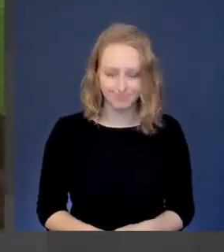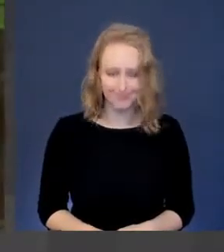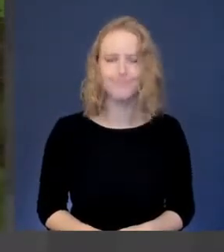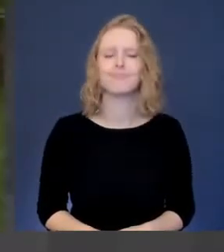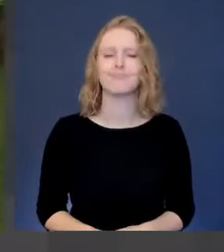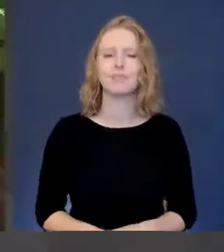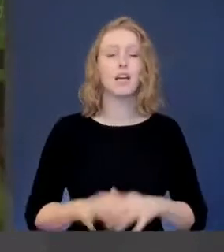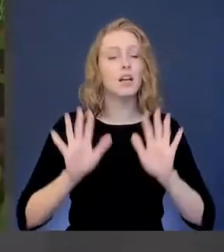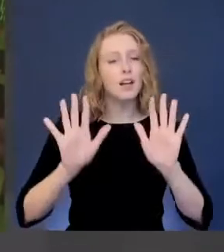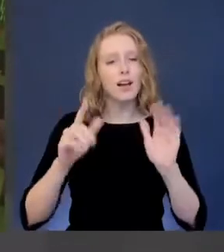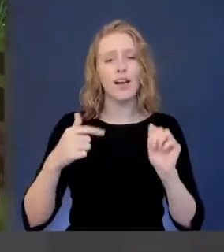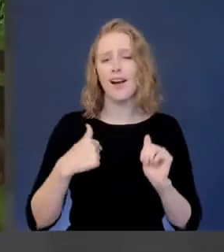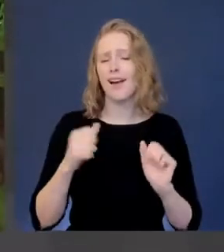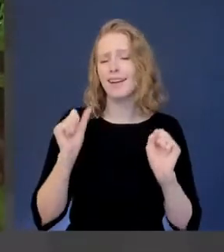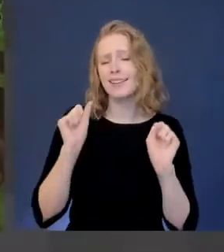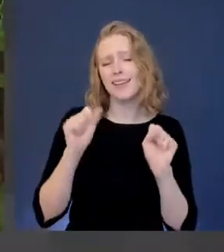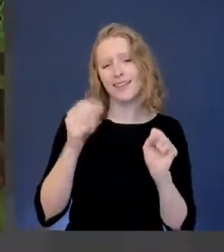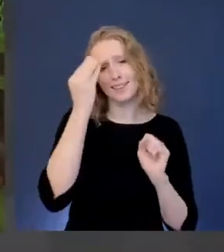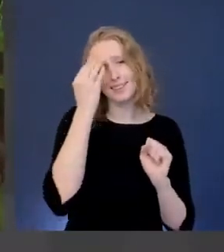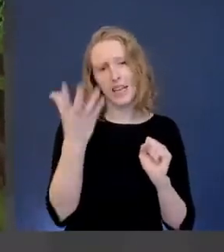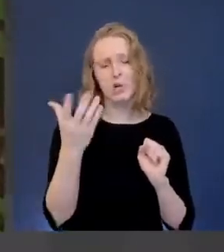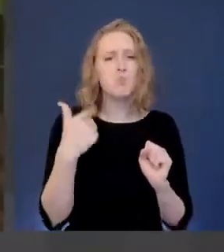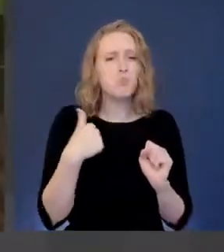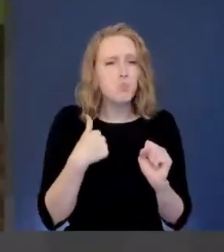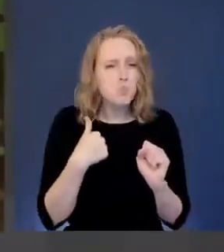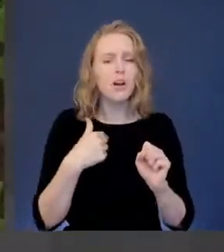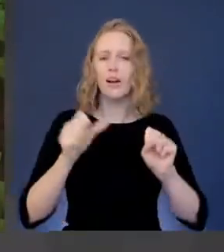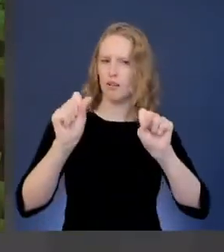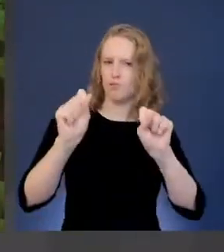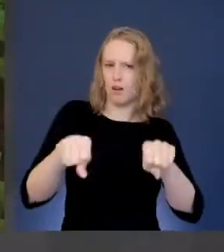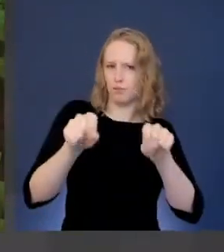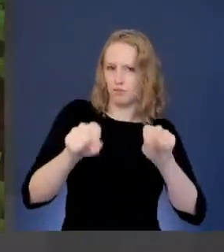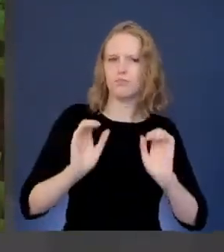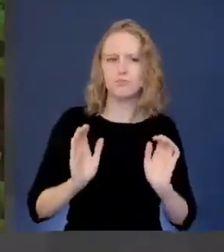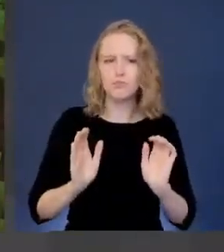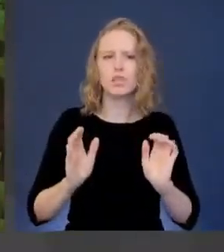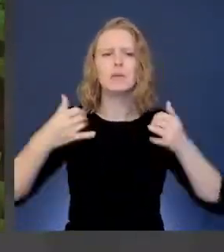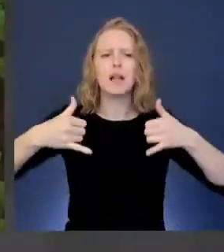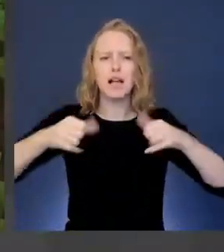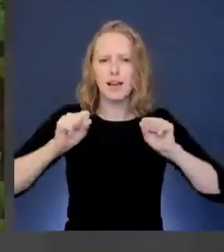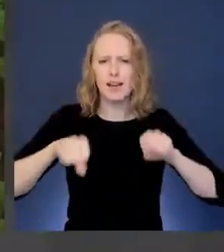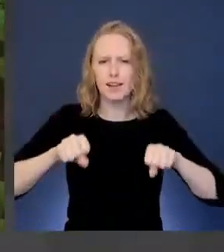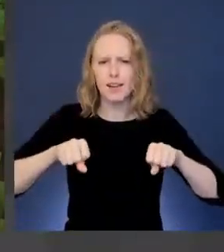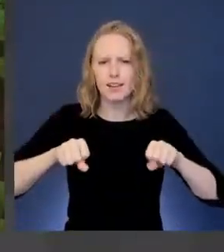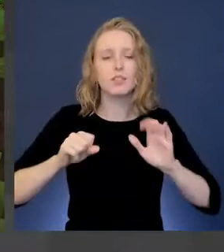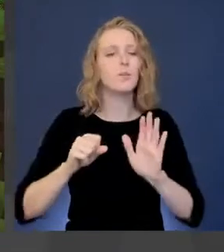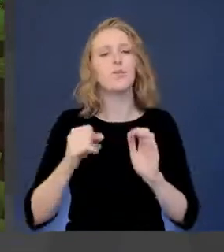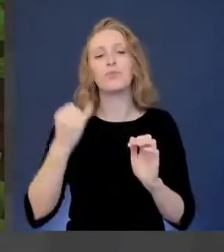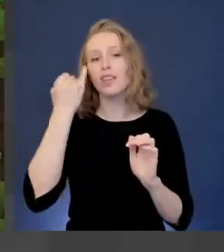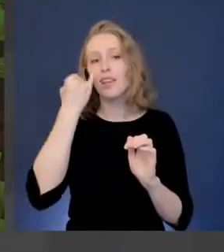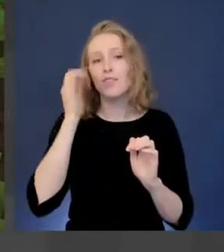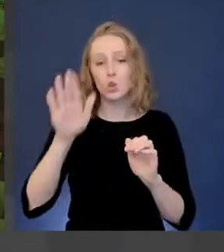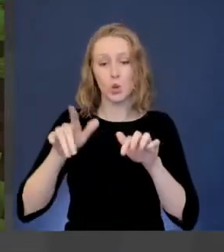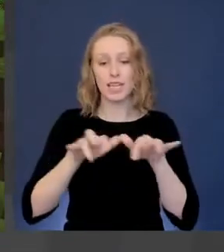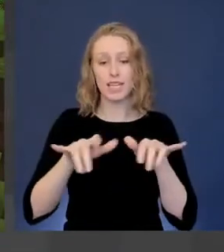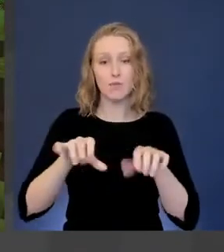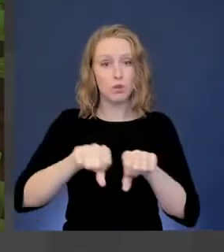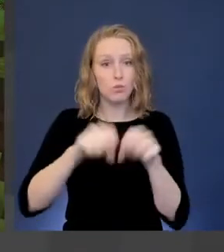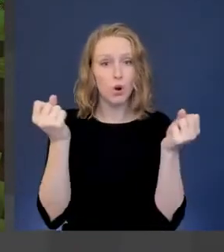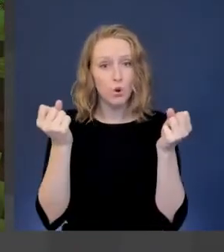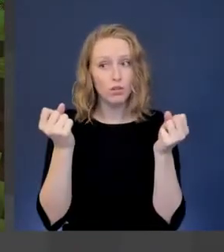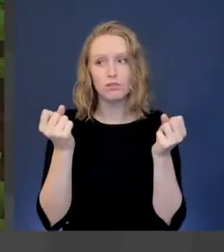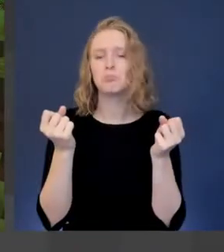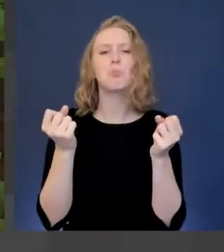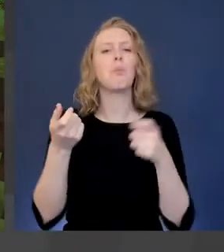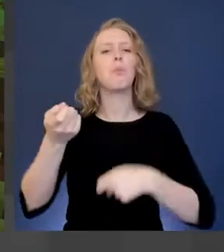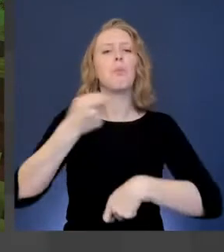say that this is actually doable. This is playable, you know, just in case you broke your keyboard and if you have two mices laying around, give this a